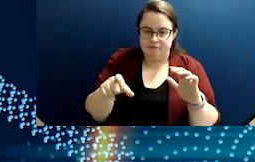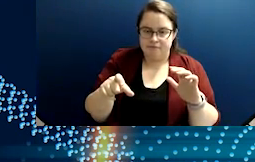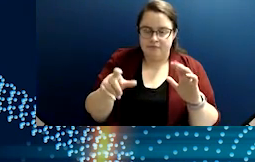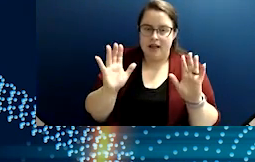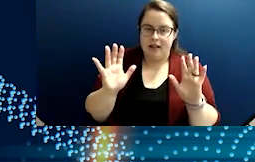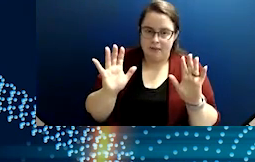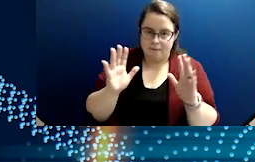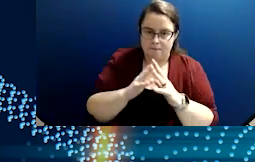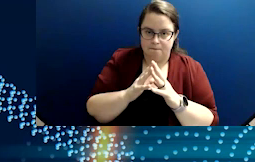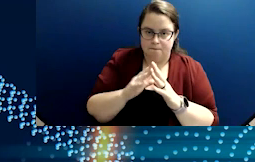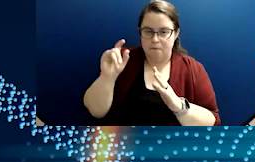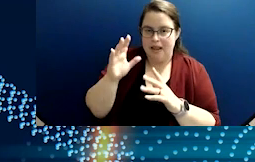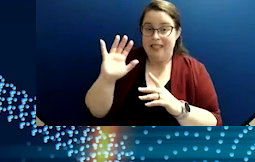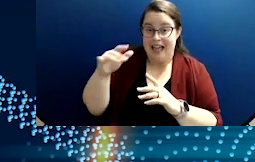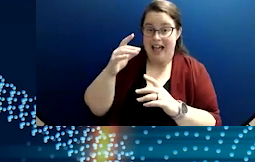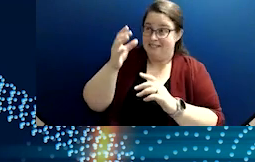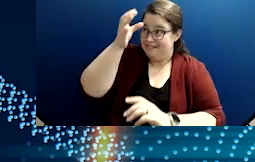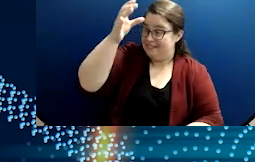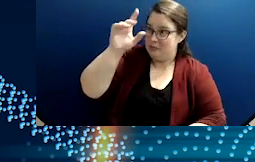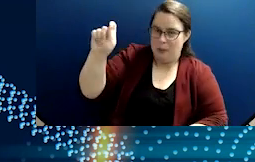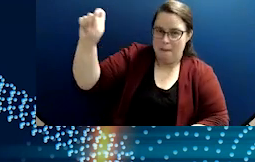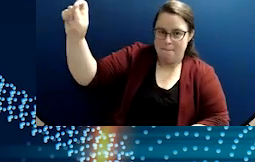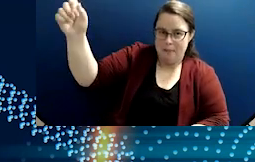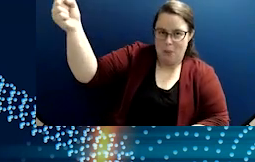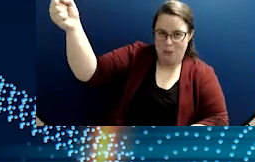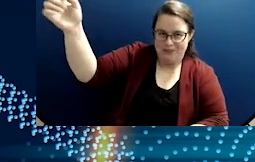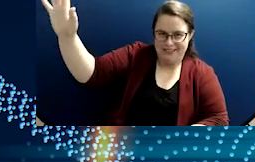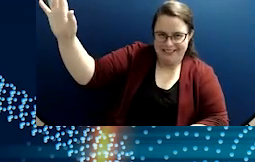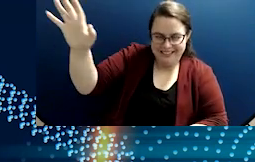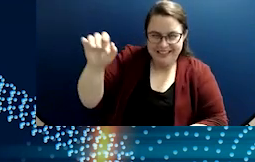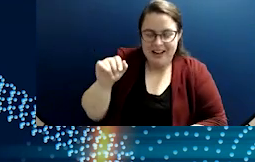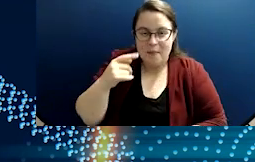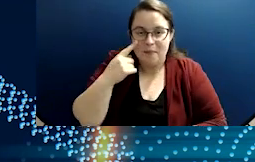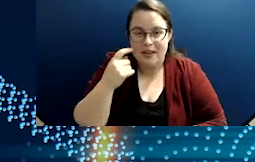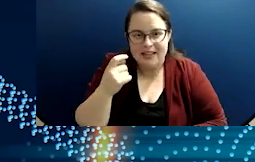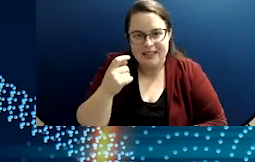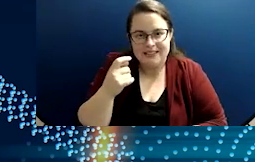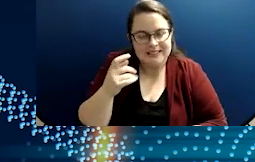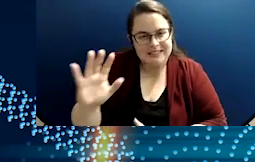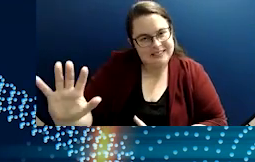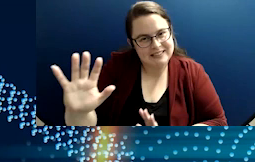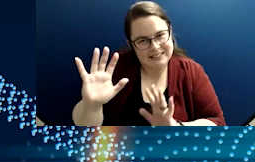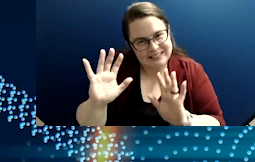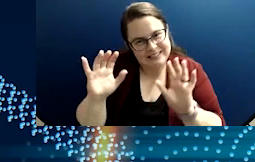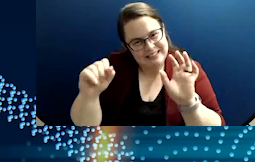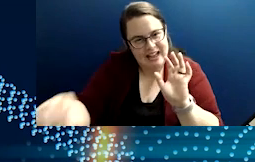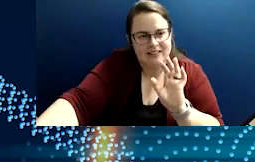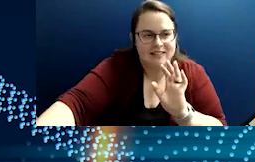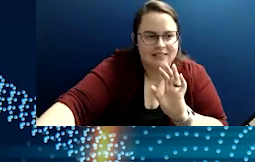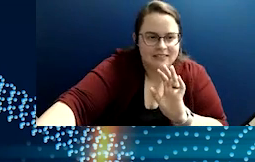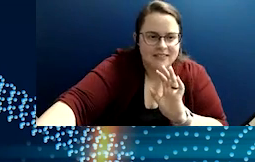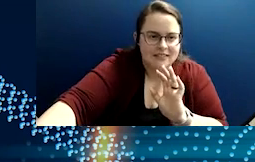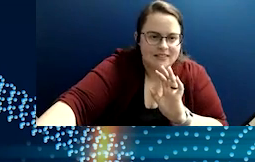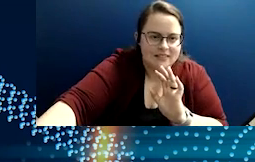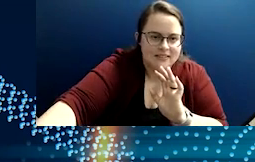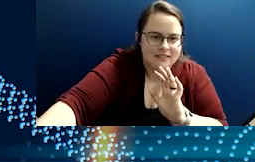let's put a pin in that right now, and because that is a very, so it's your